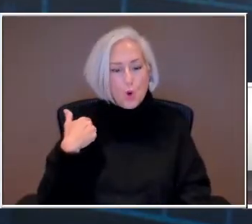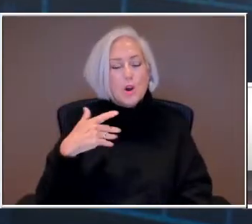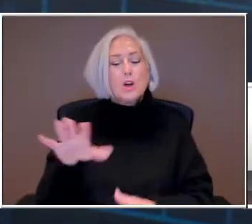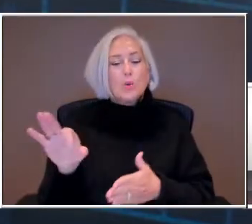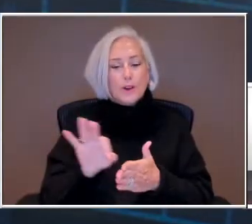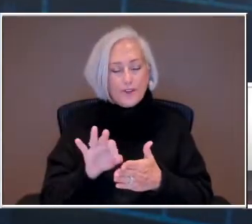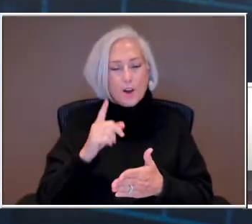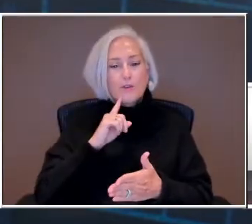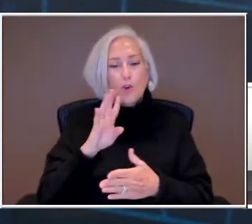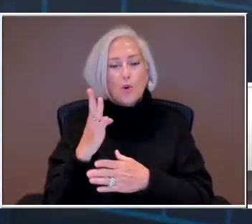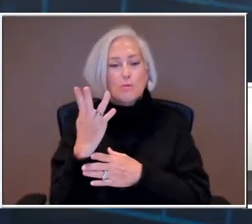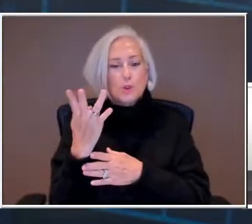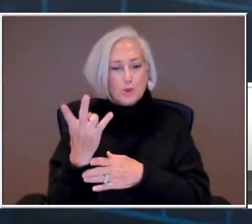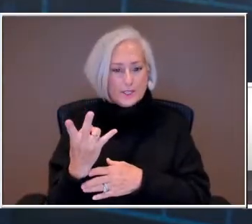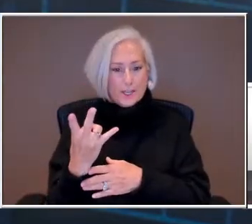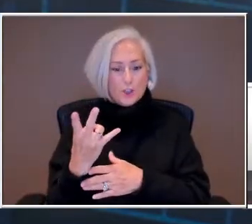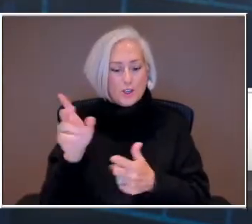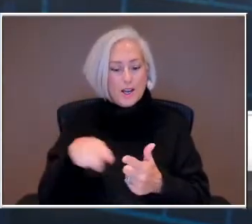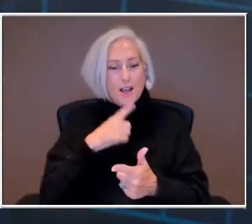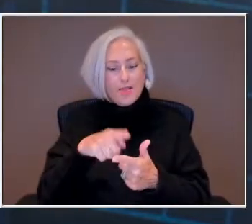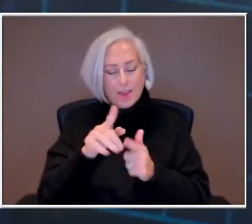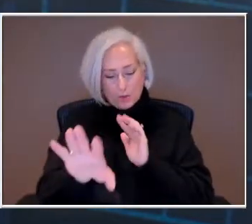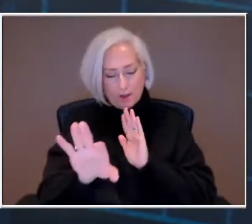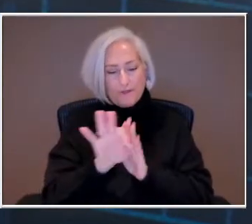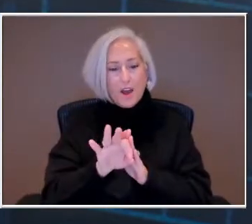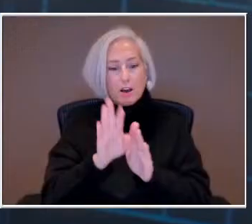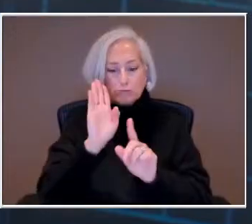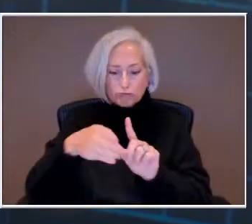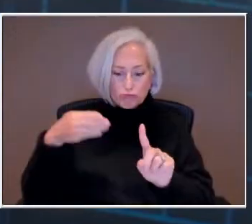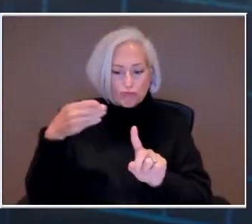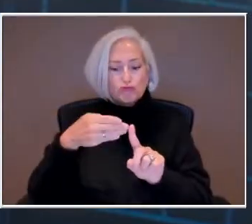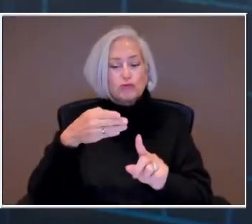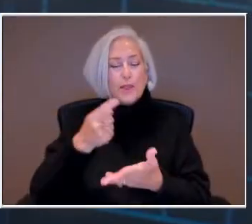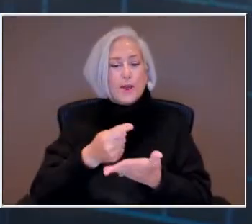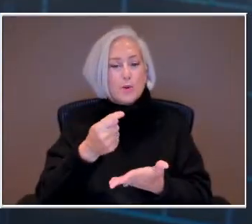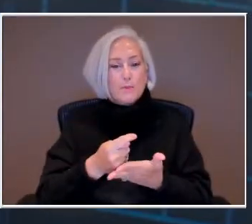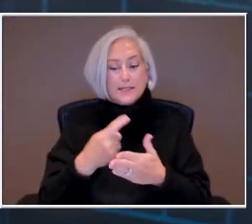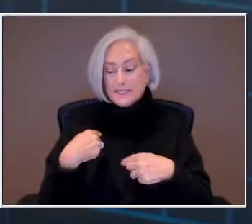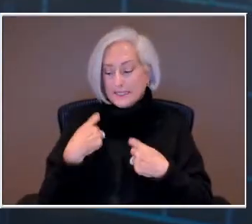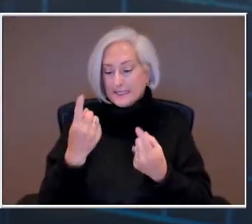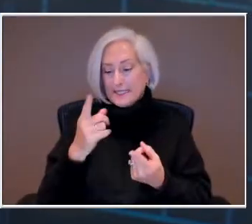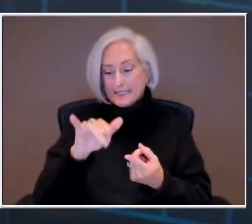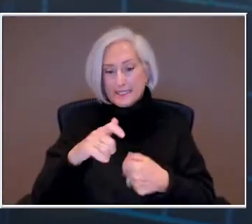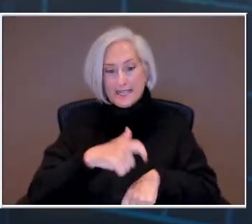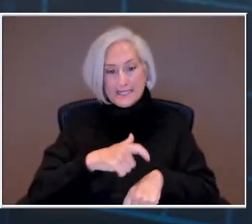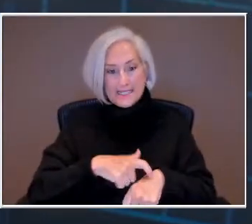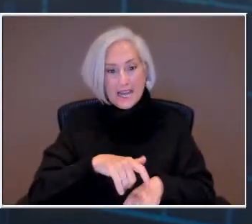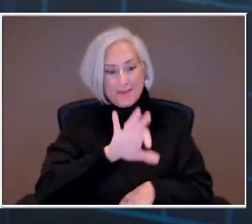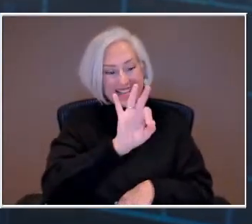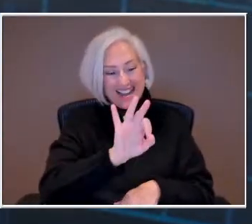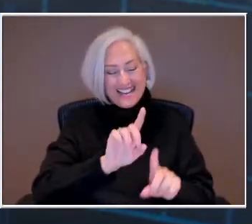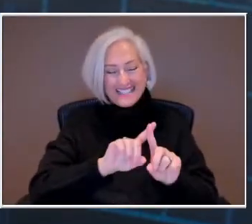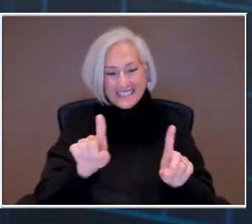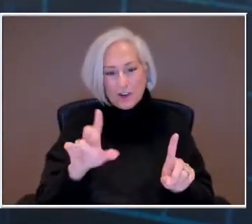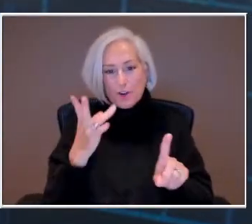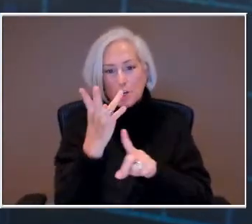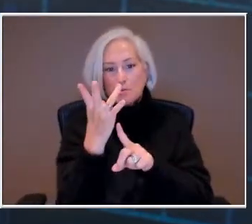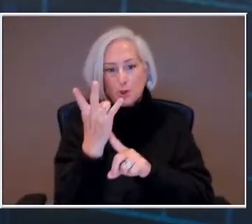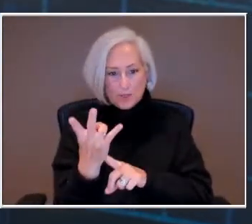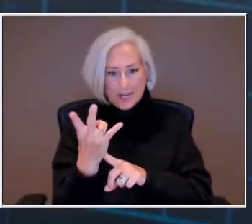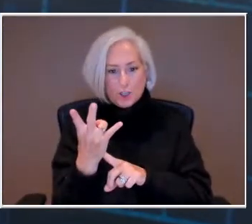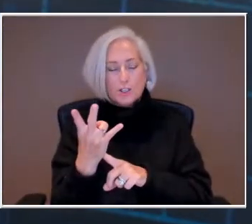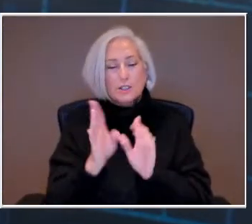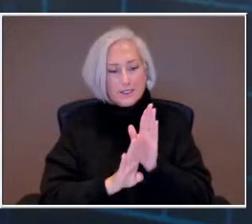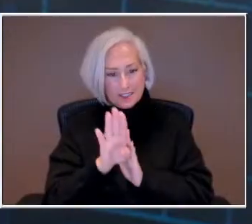then found a targeted therapy for it. And since then, there's now about 9 mutations that we have what we call targeted therapy for it. So I